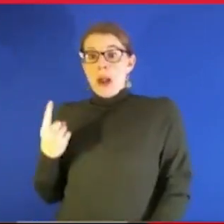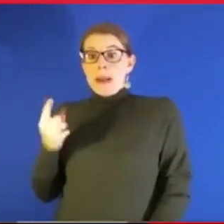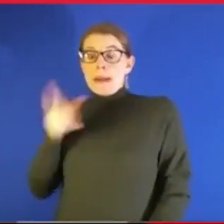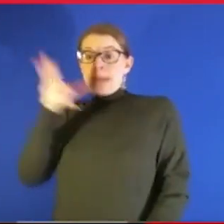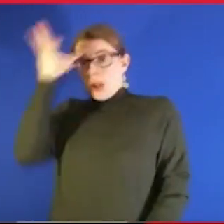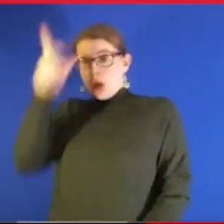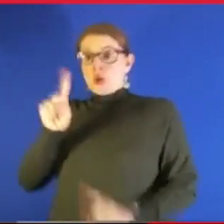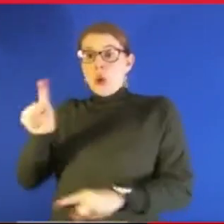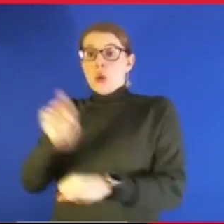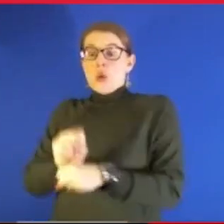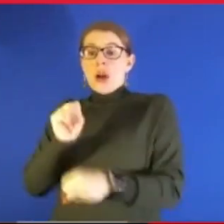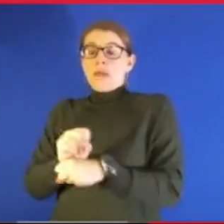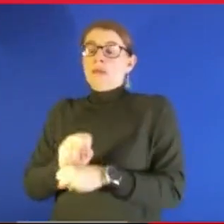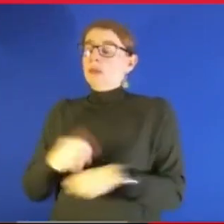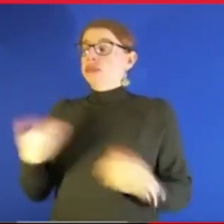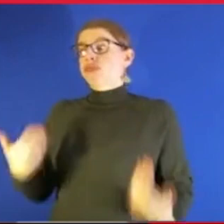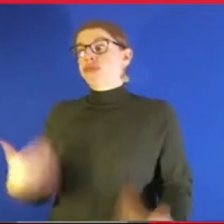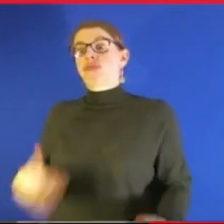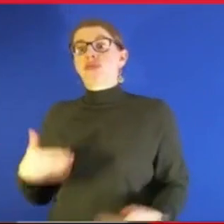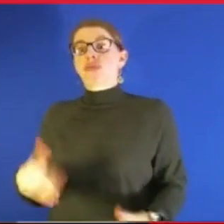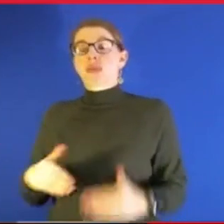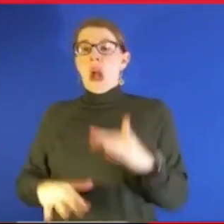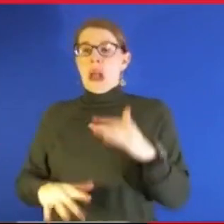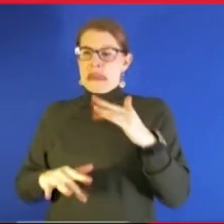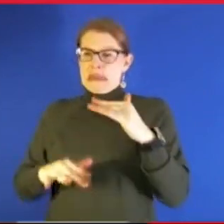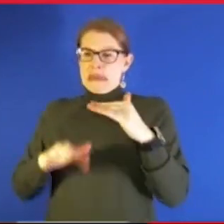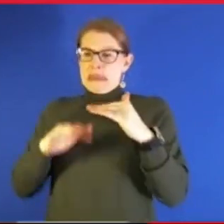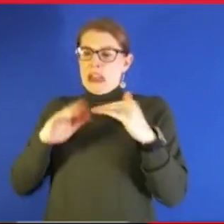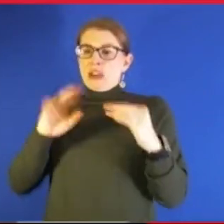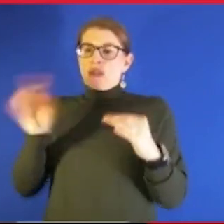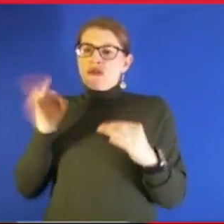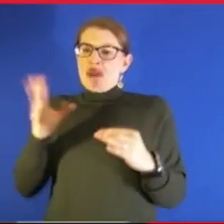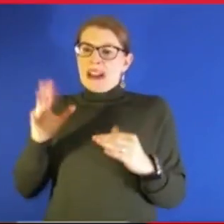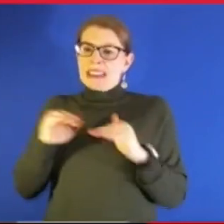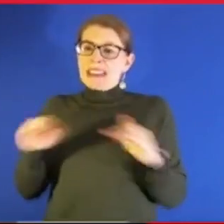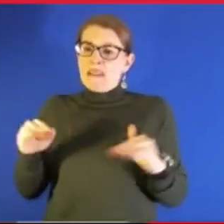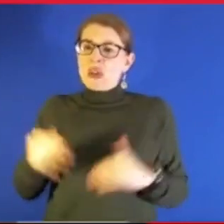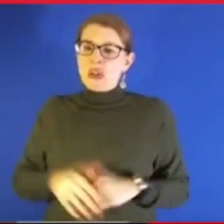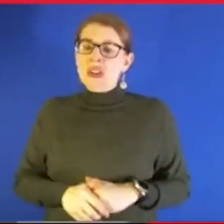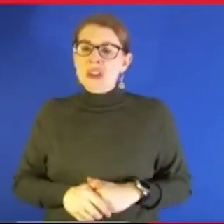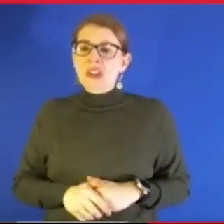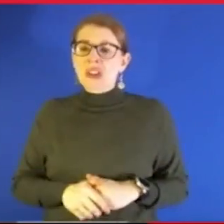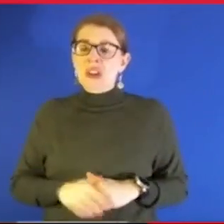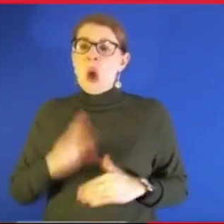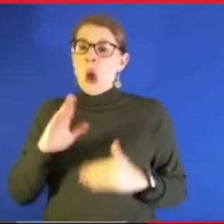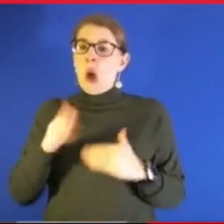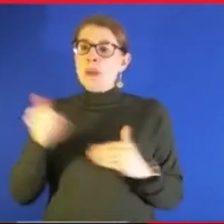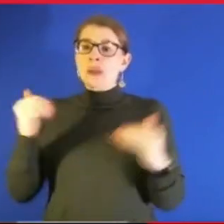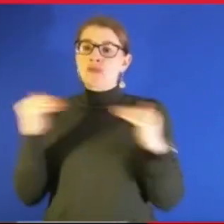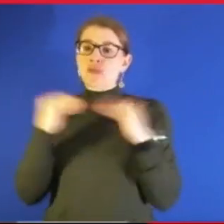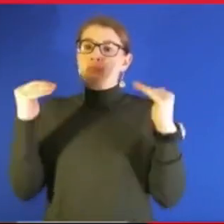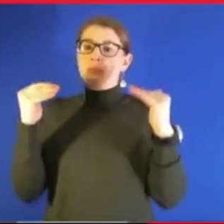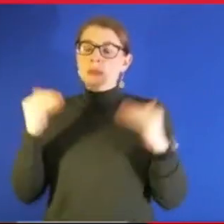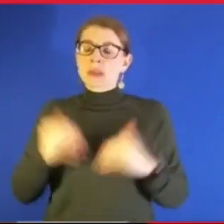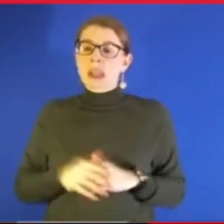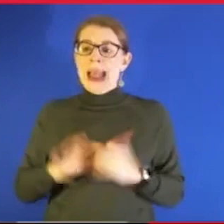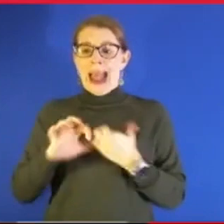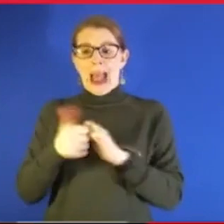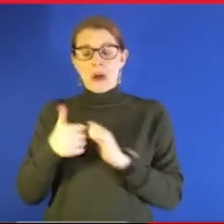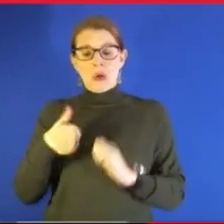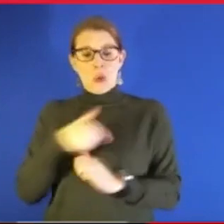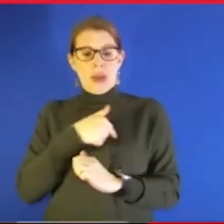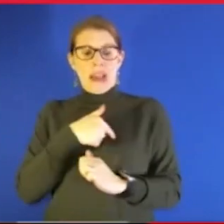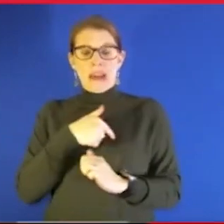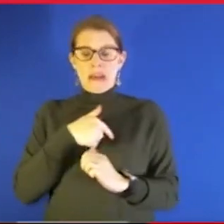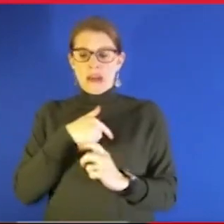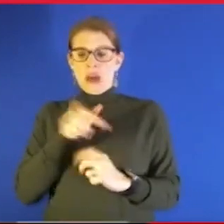very real, and we're almost at crisis level relative to that. And so we really need to be, again, focusing on how do we rebuild some of this